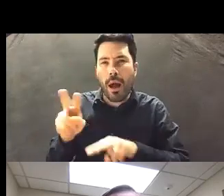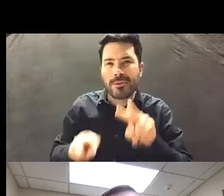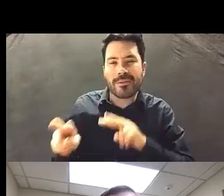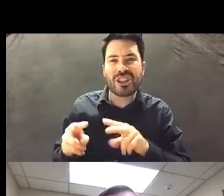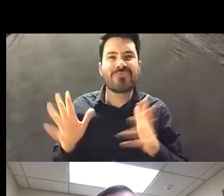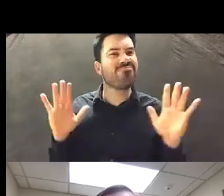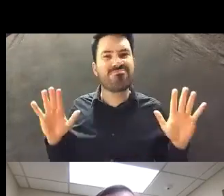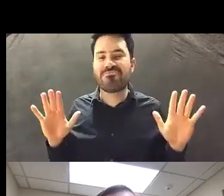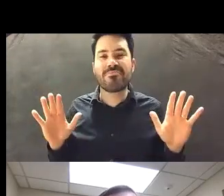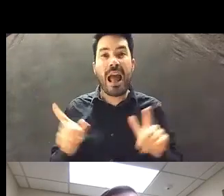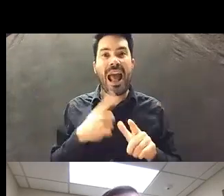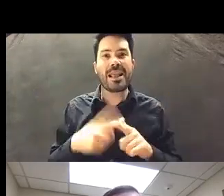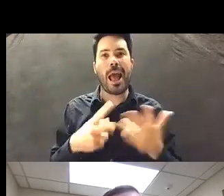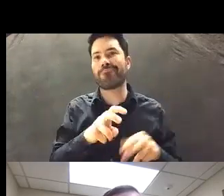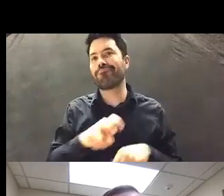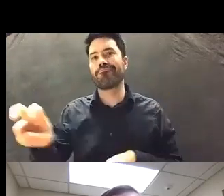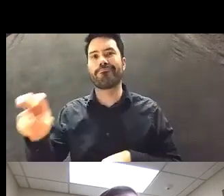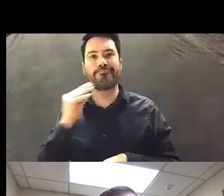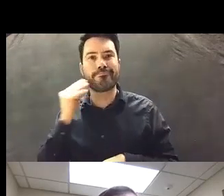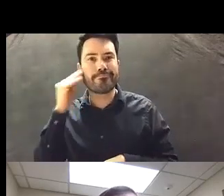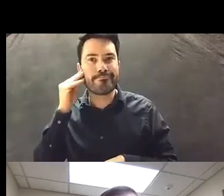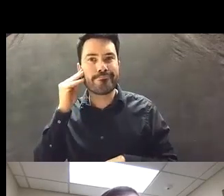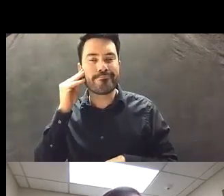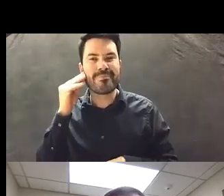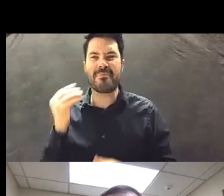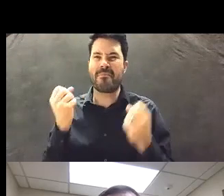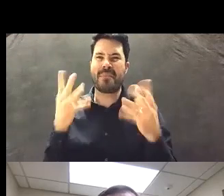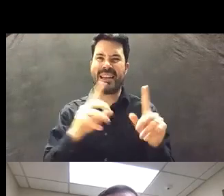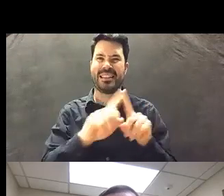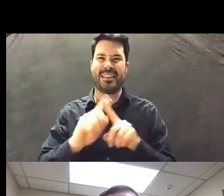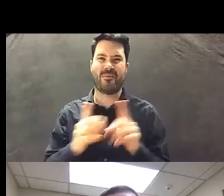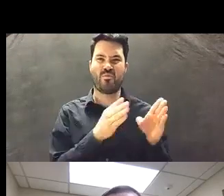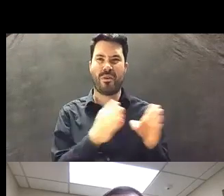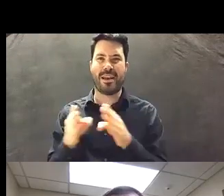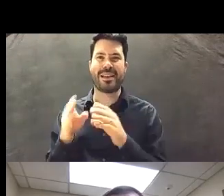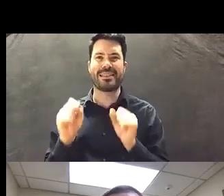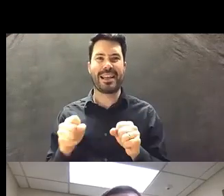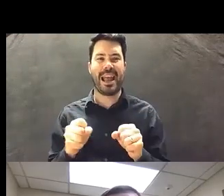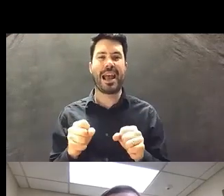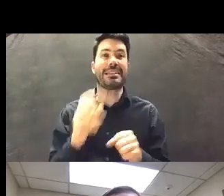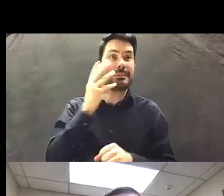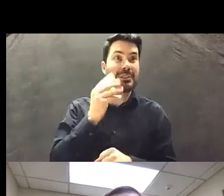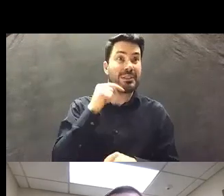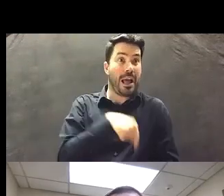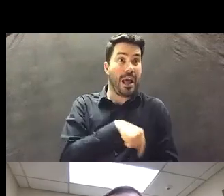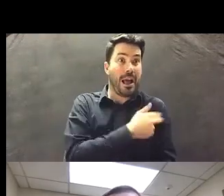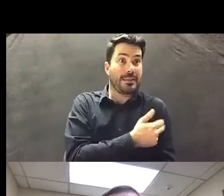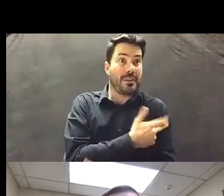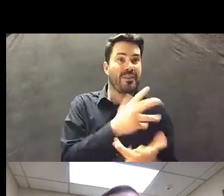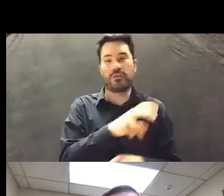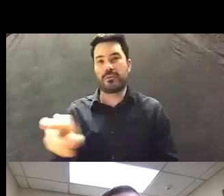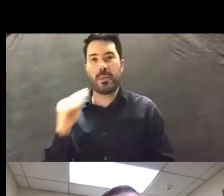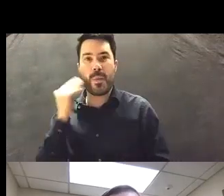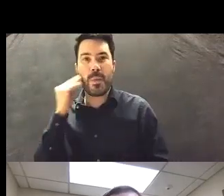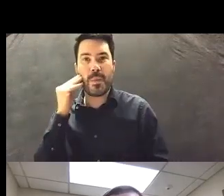to participate in this novel care delivery model. And this is distinct from outpatient home care because it offers the